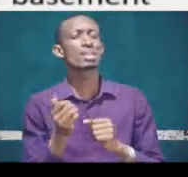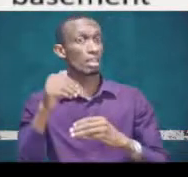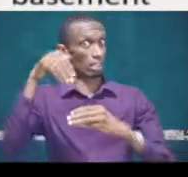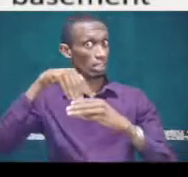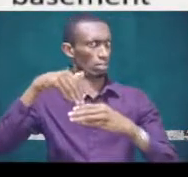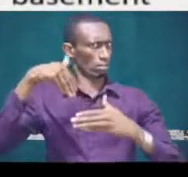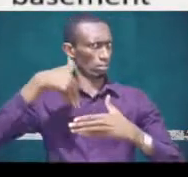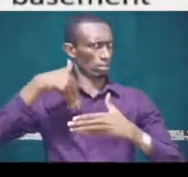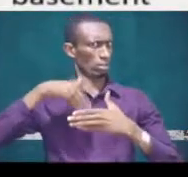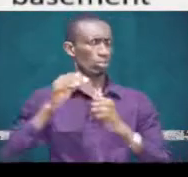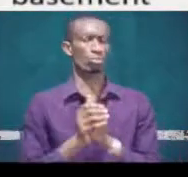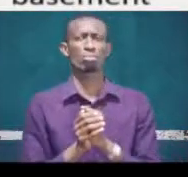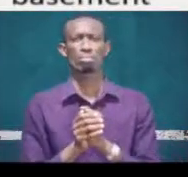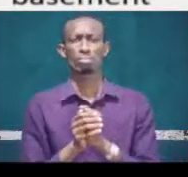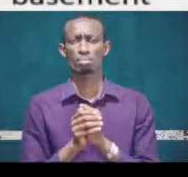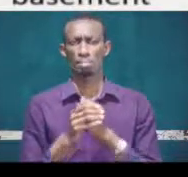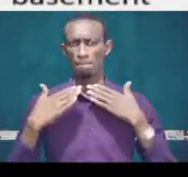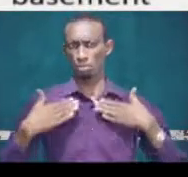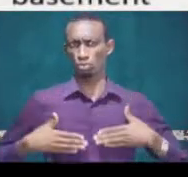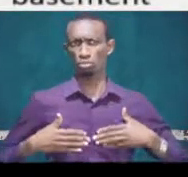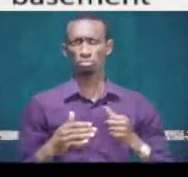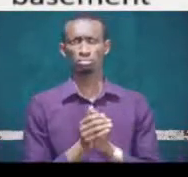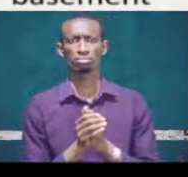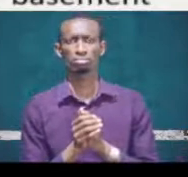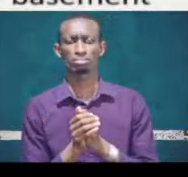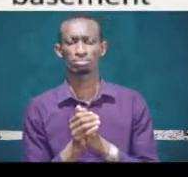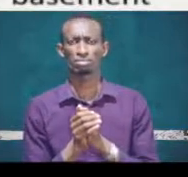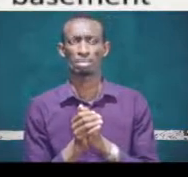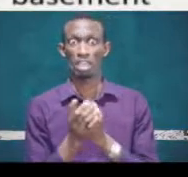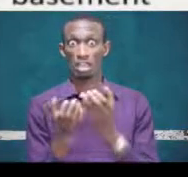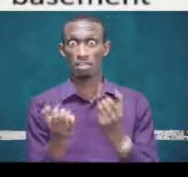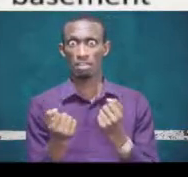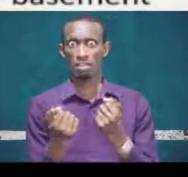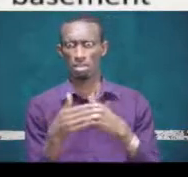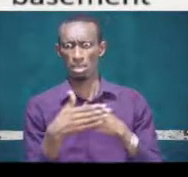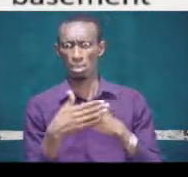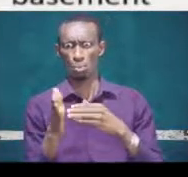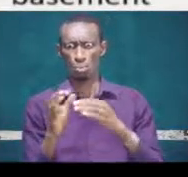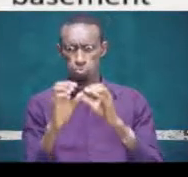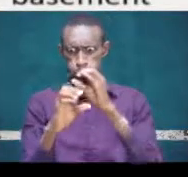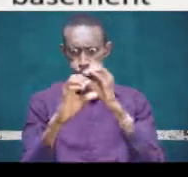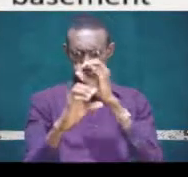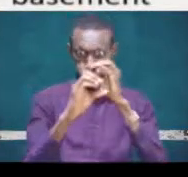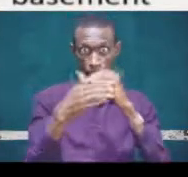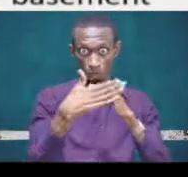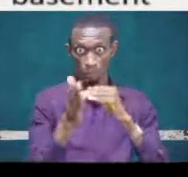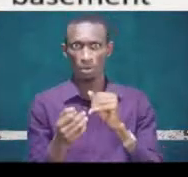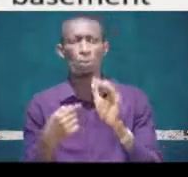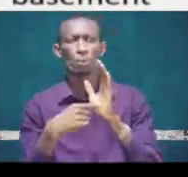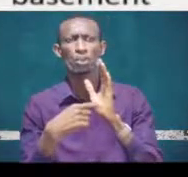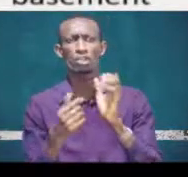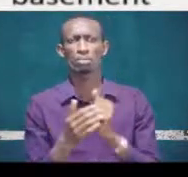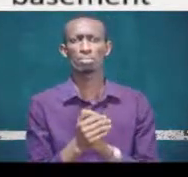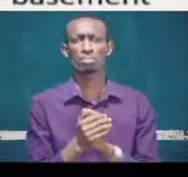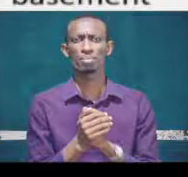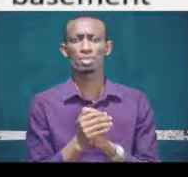are internal parts of the body that have open holes. Take an example, your pharynx or